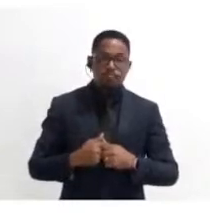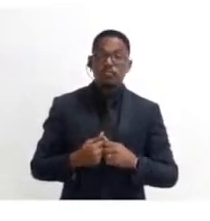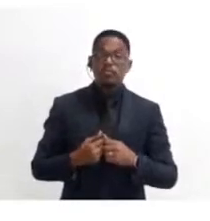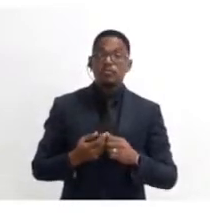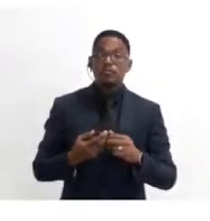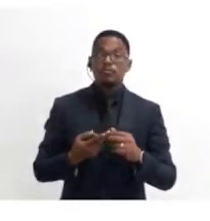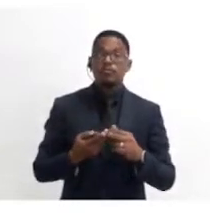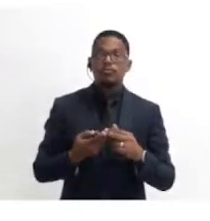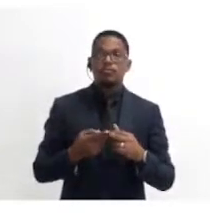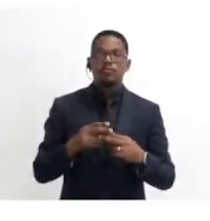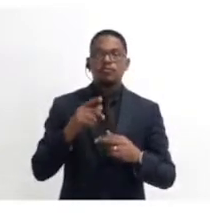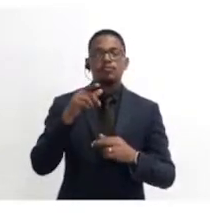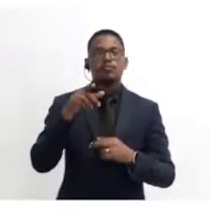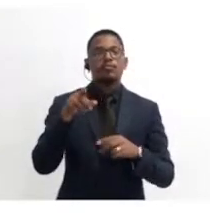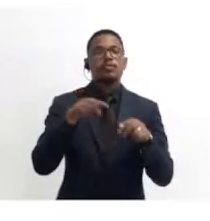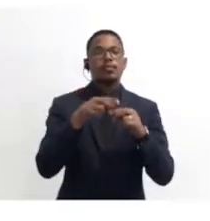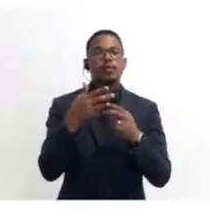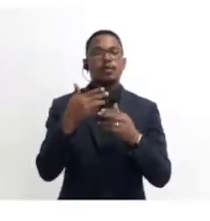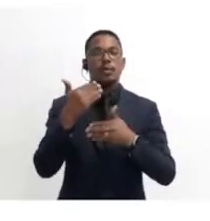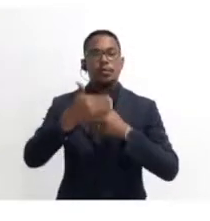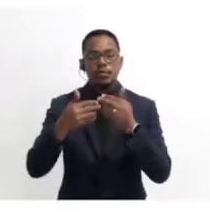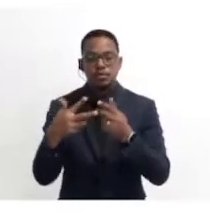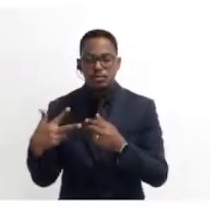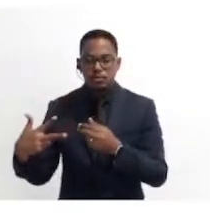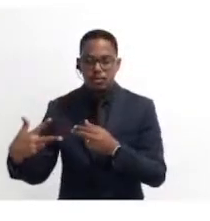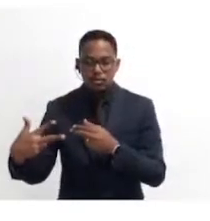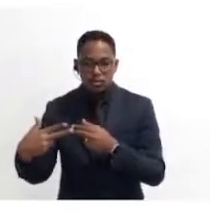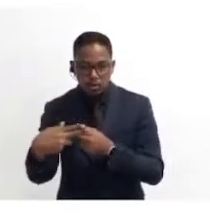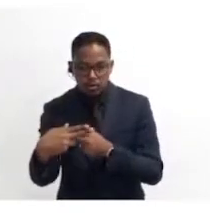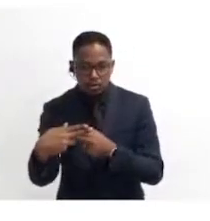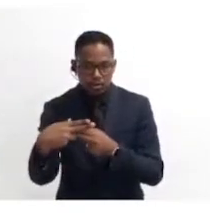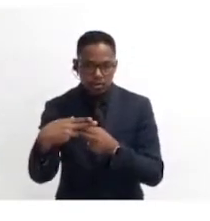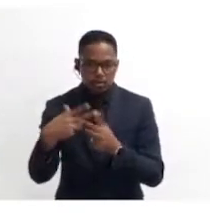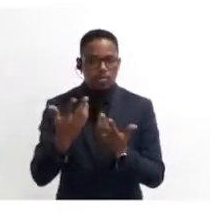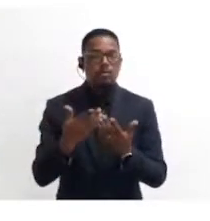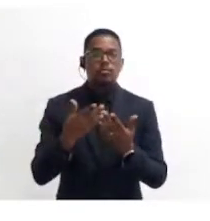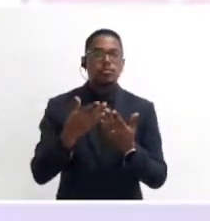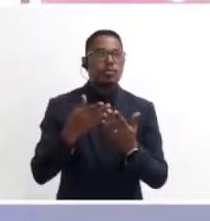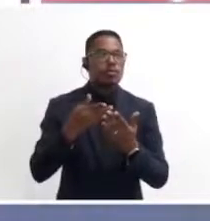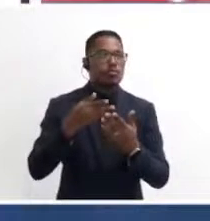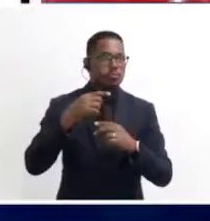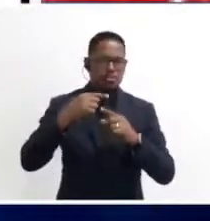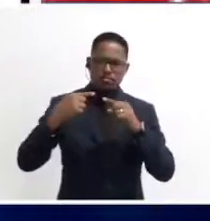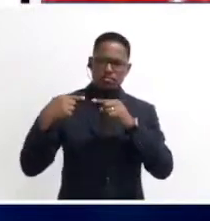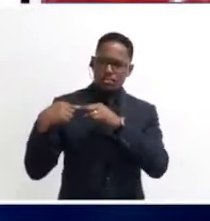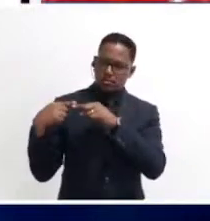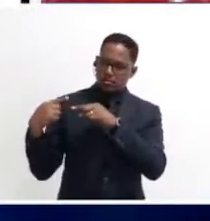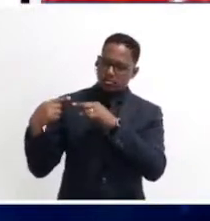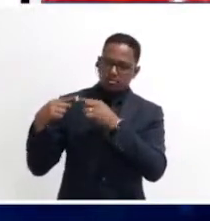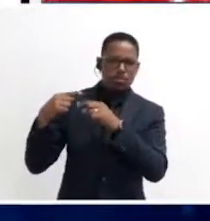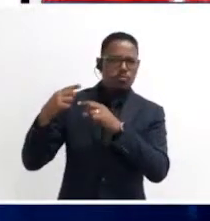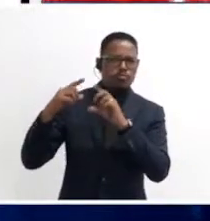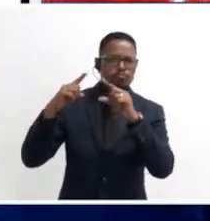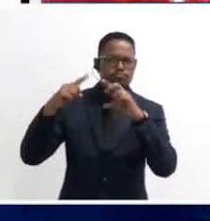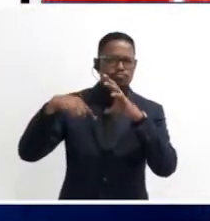literally a saw. It looks like a circular saw, specialized with